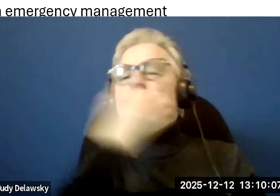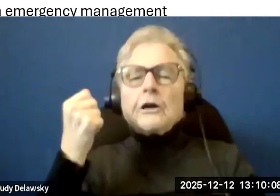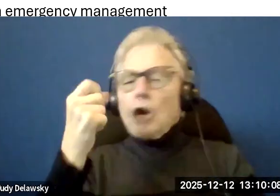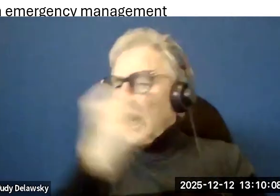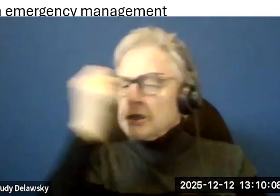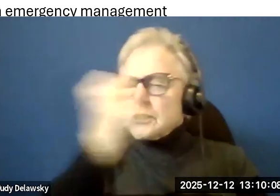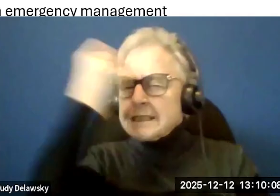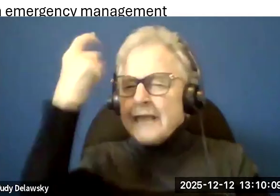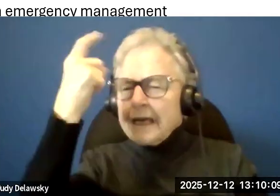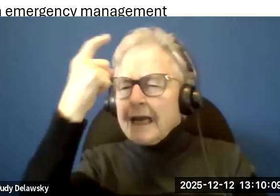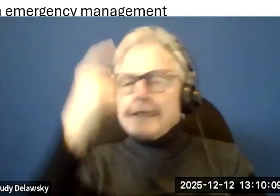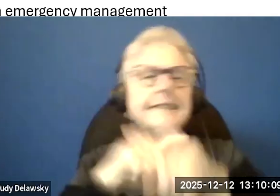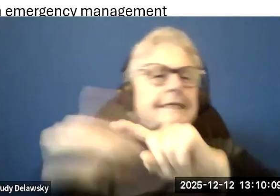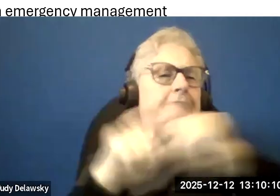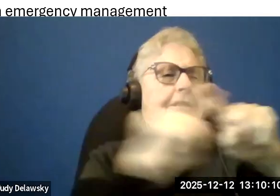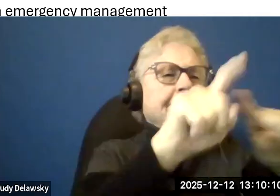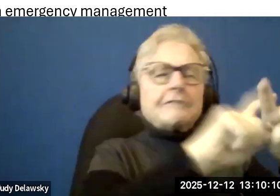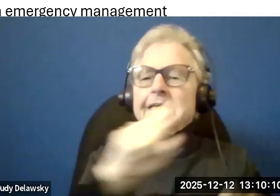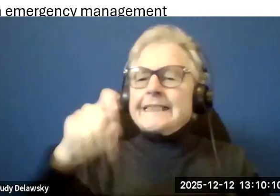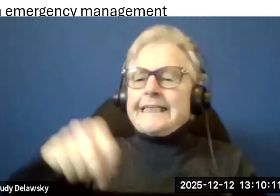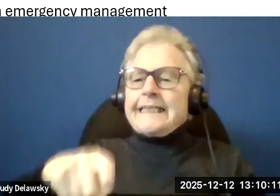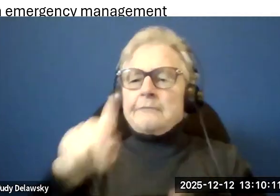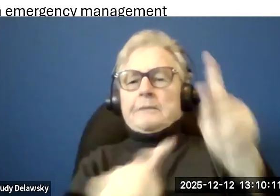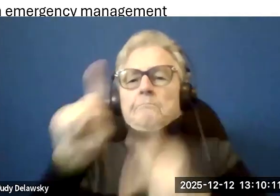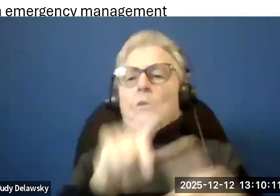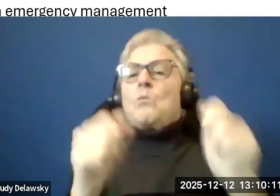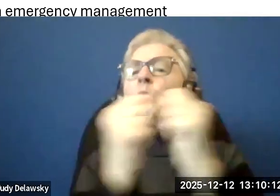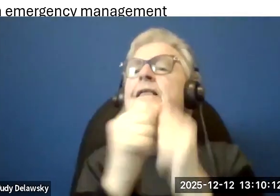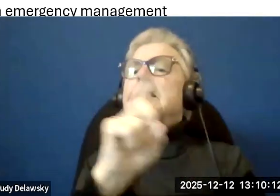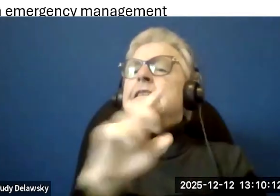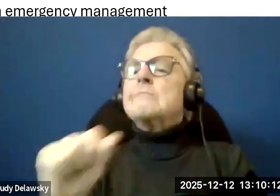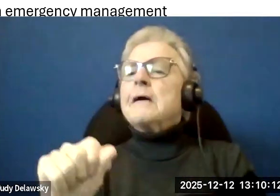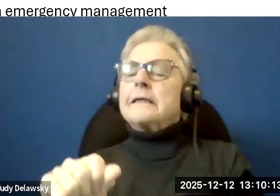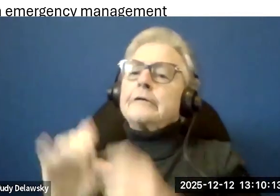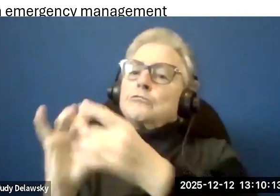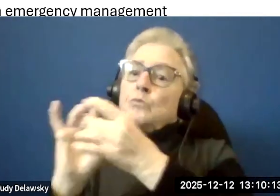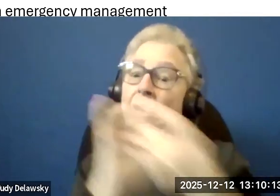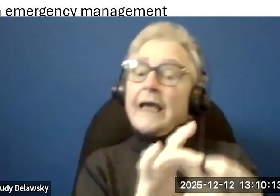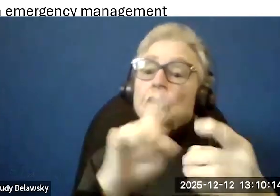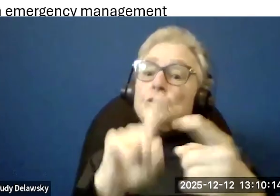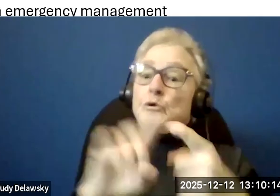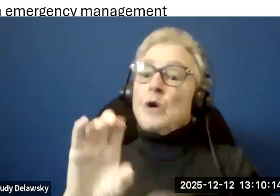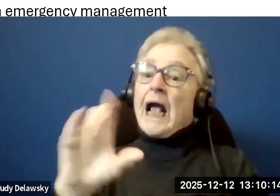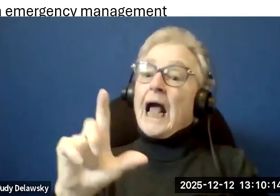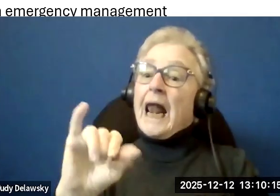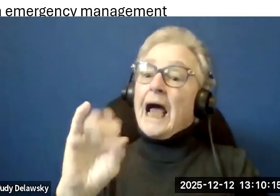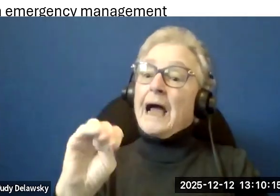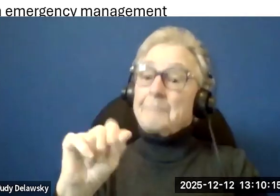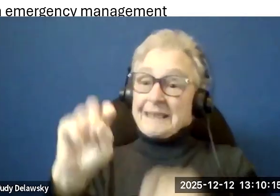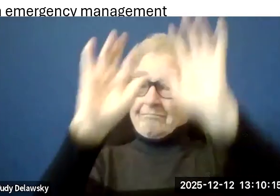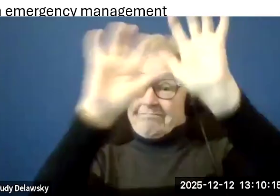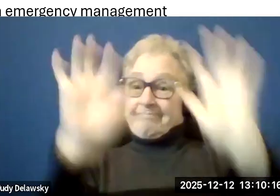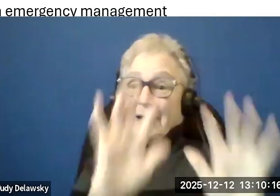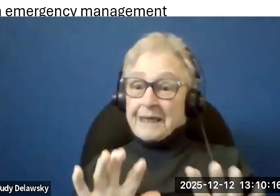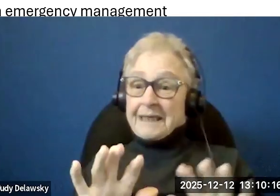intersectional capacities and needs of people with disabilities related to climate emergencies. And then also how